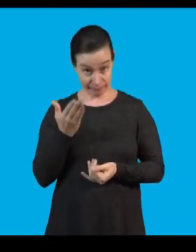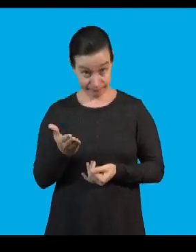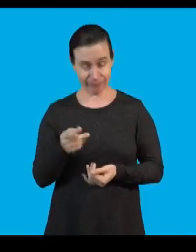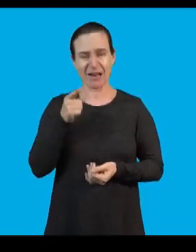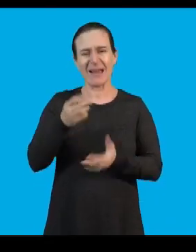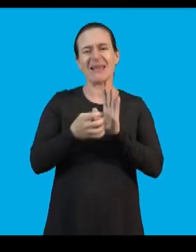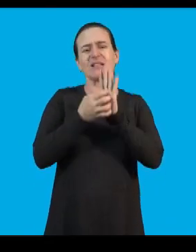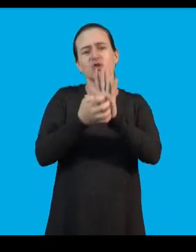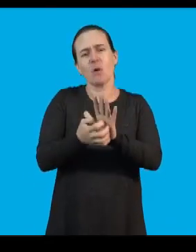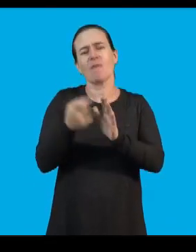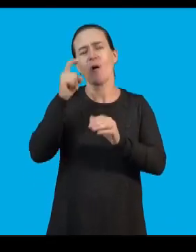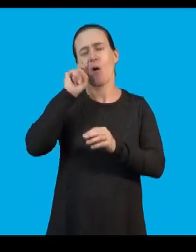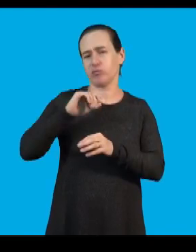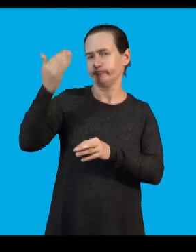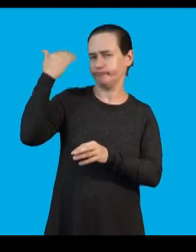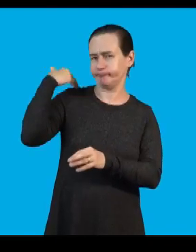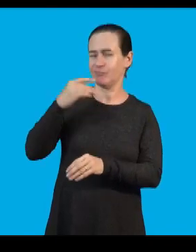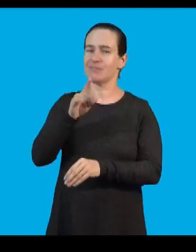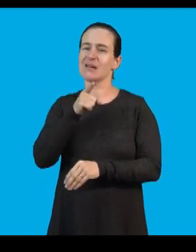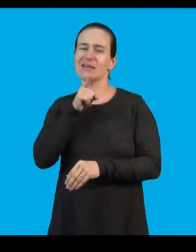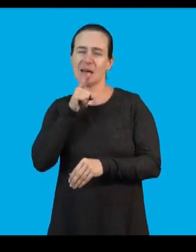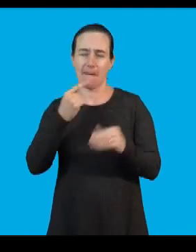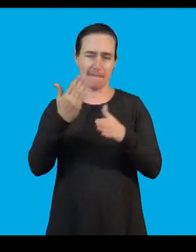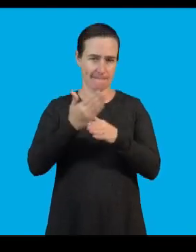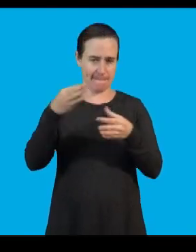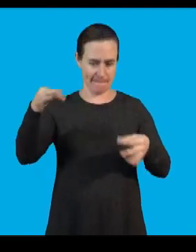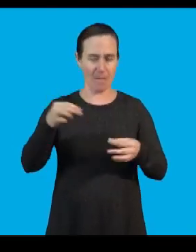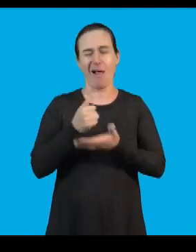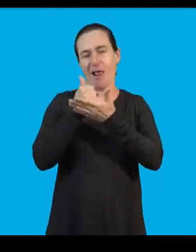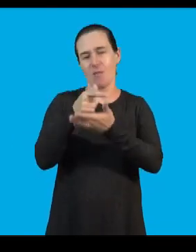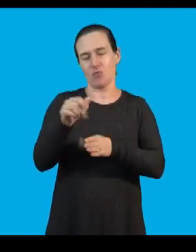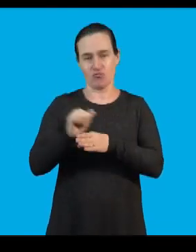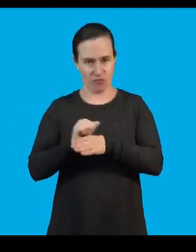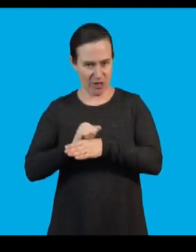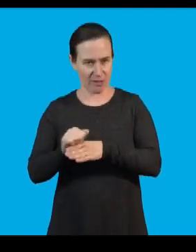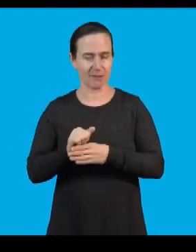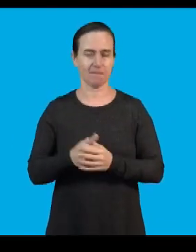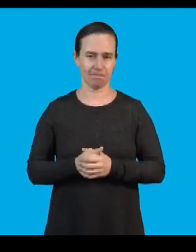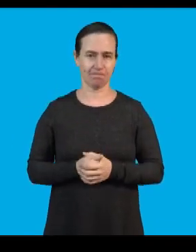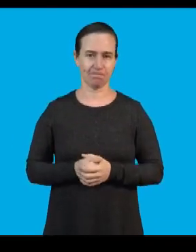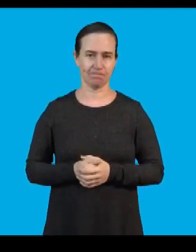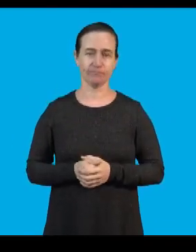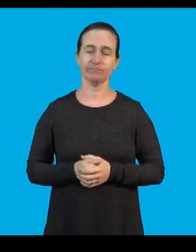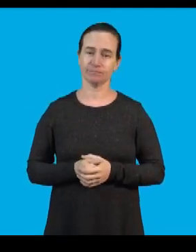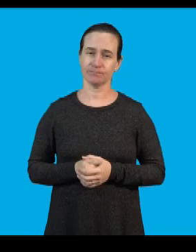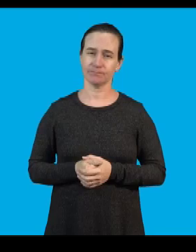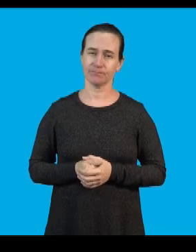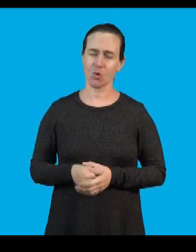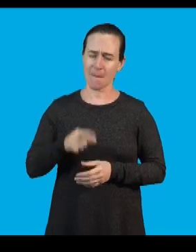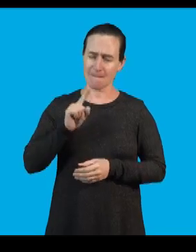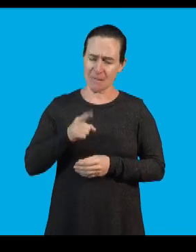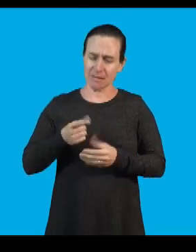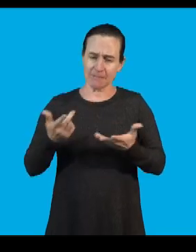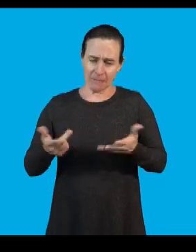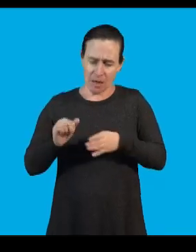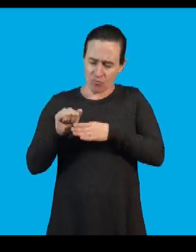of question papers that you may consult to practice the skill of comprehension, all right? Remember that you